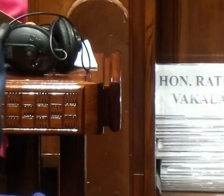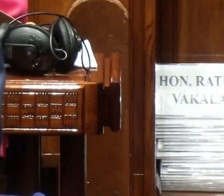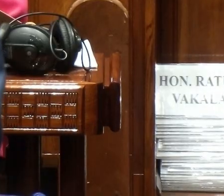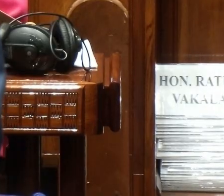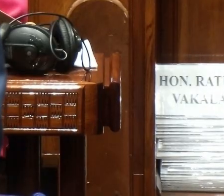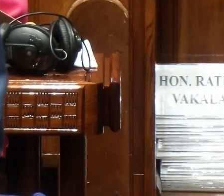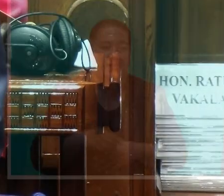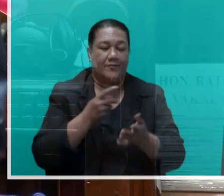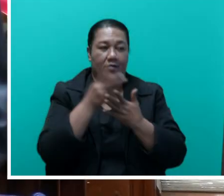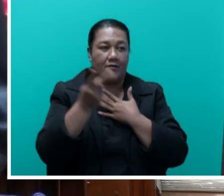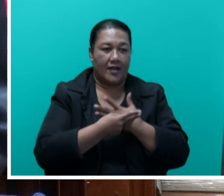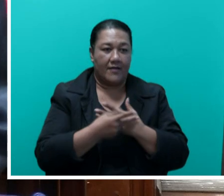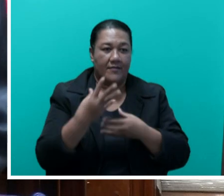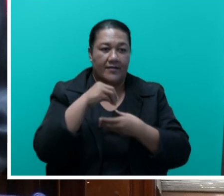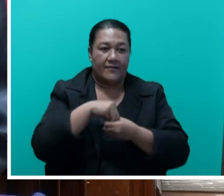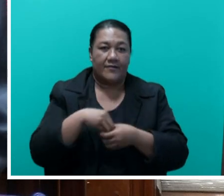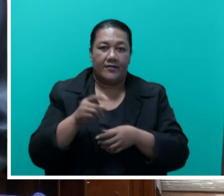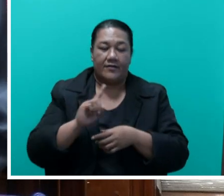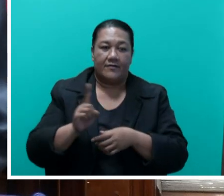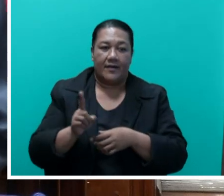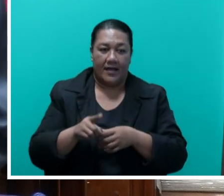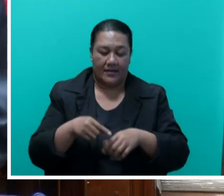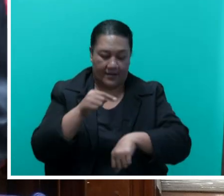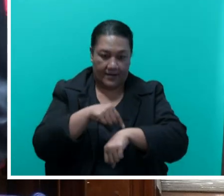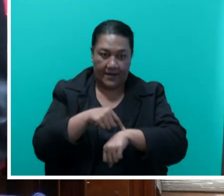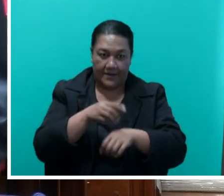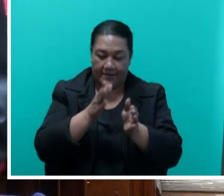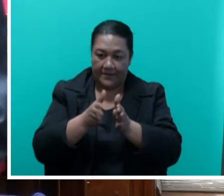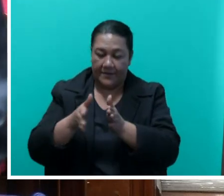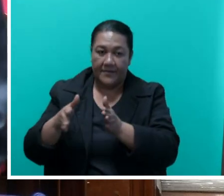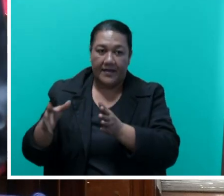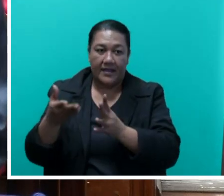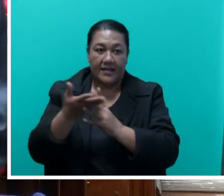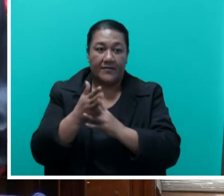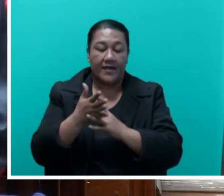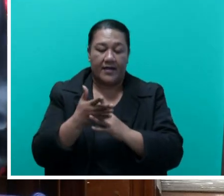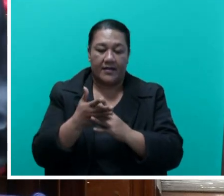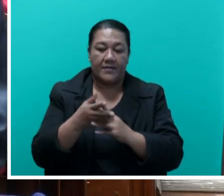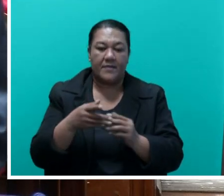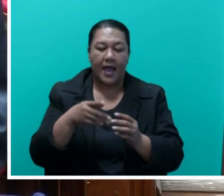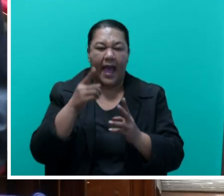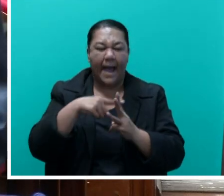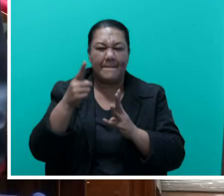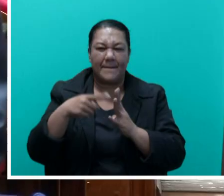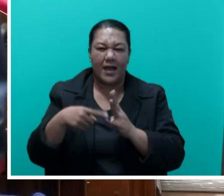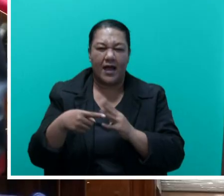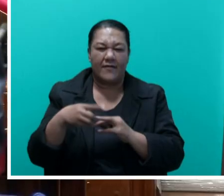initiative involves 10 million divided among 55,000 households, about